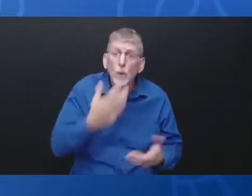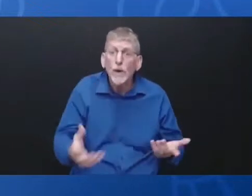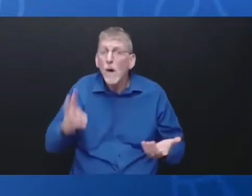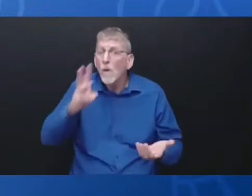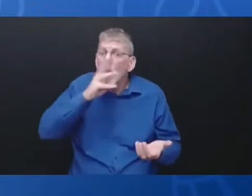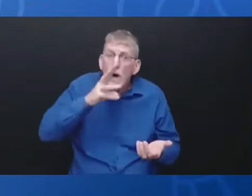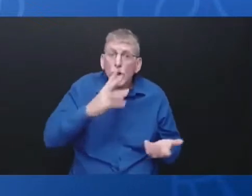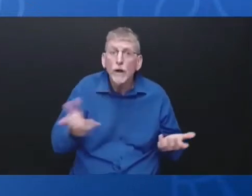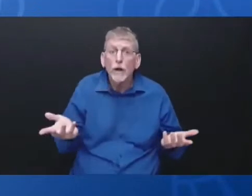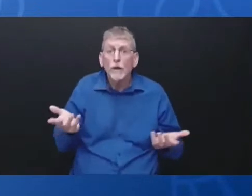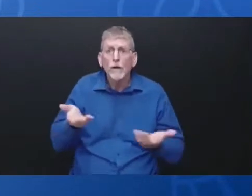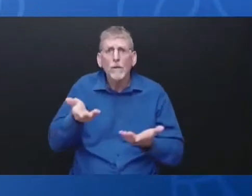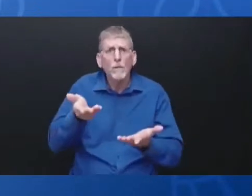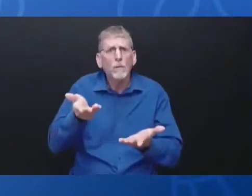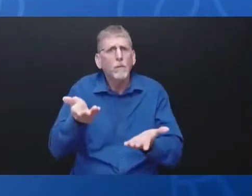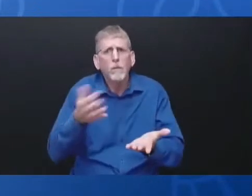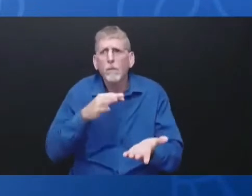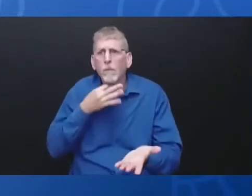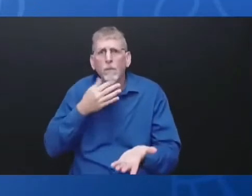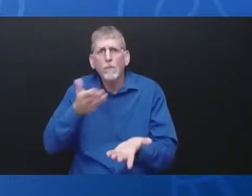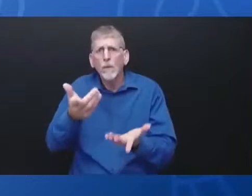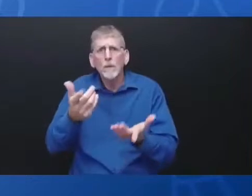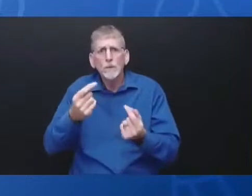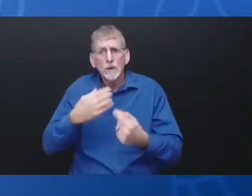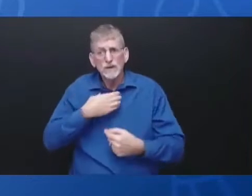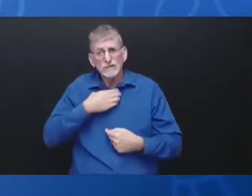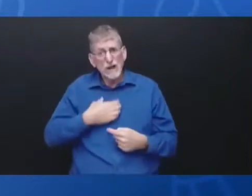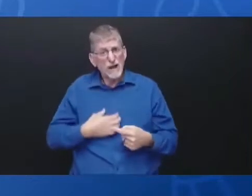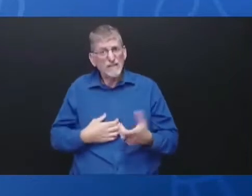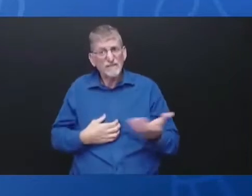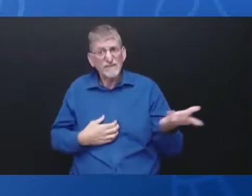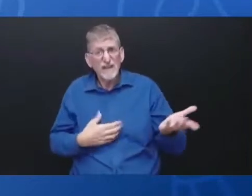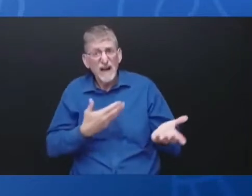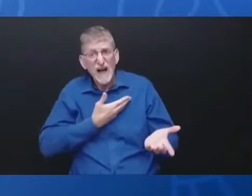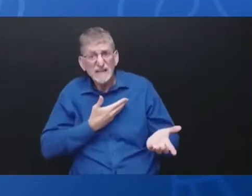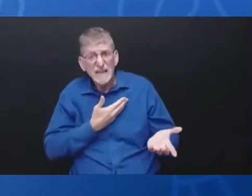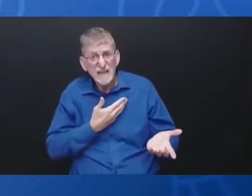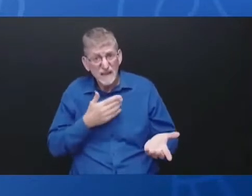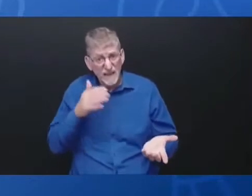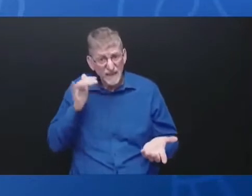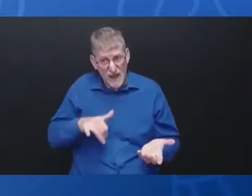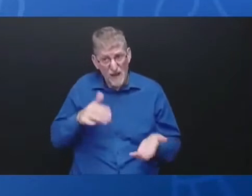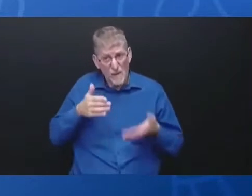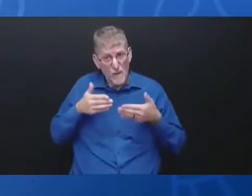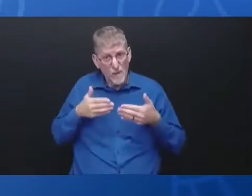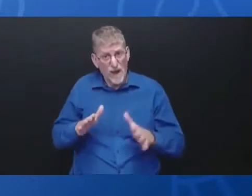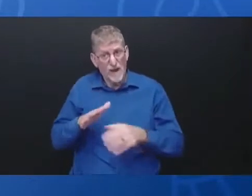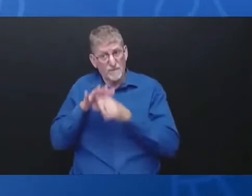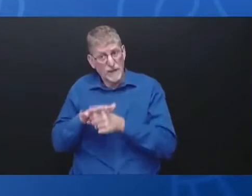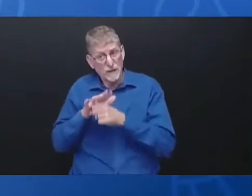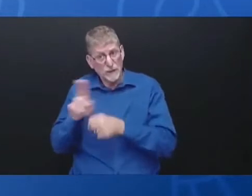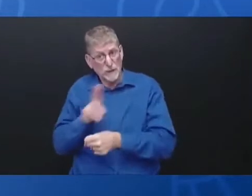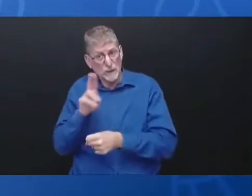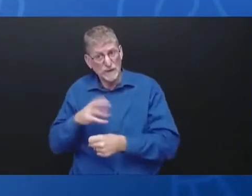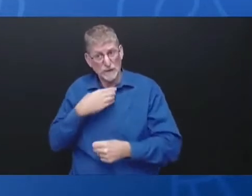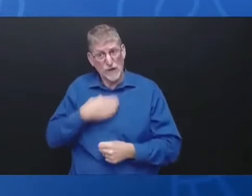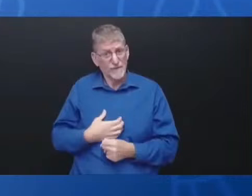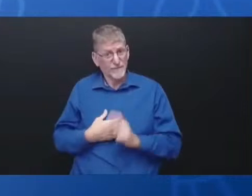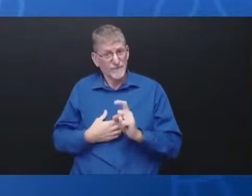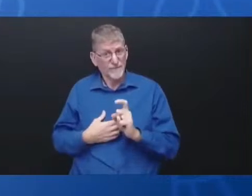starvation used as a method to pressure people? Isn't that a war crime of some sort internationally?